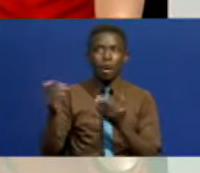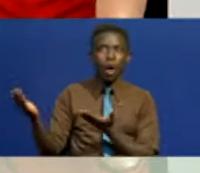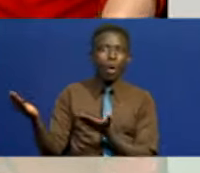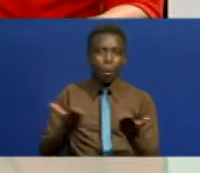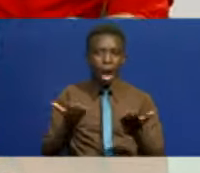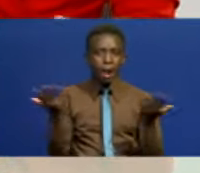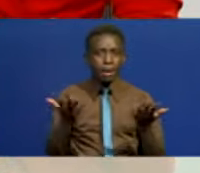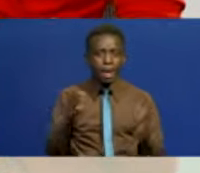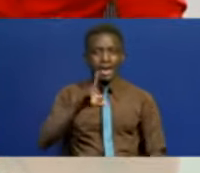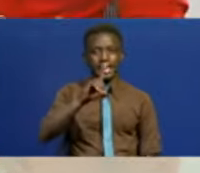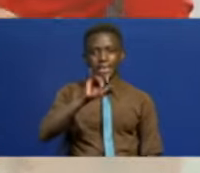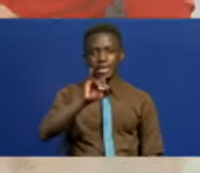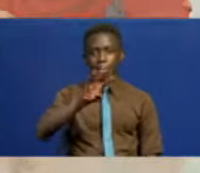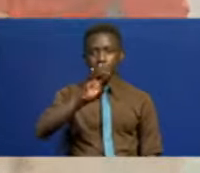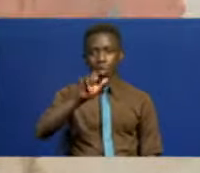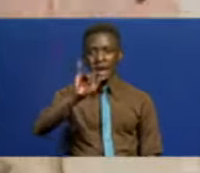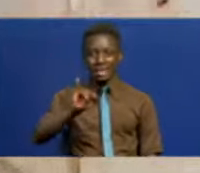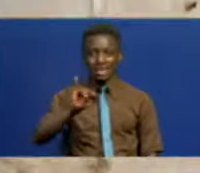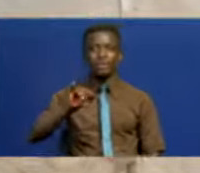Diwali Festival.